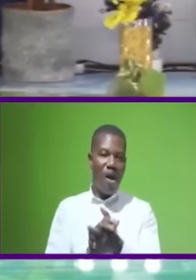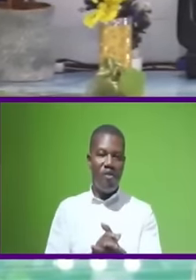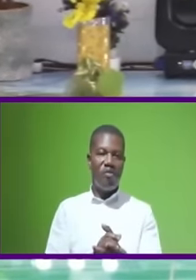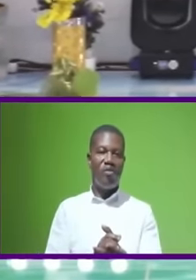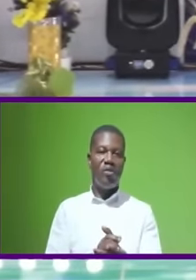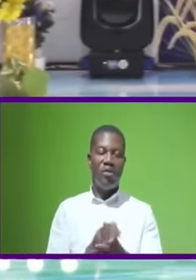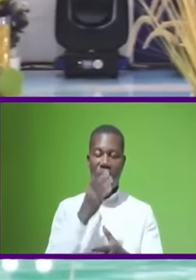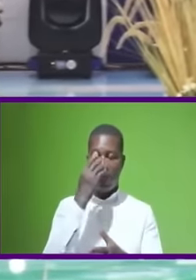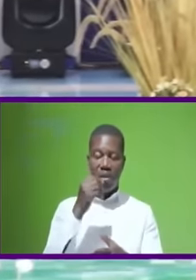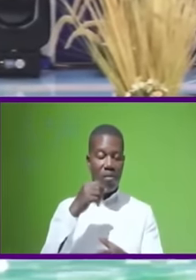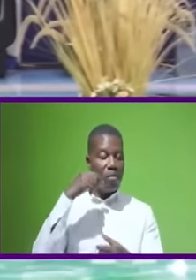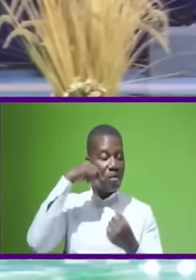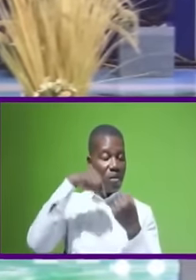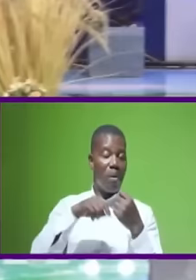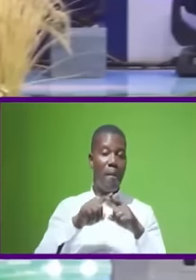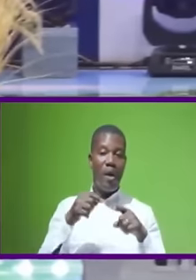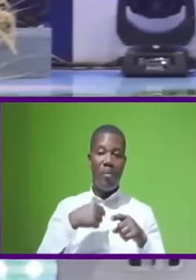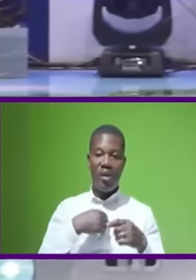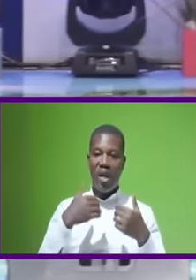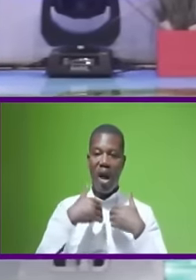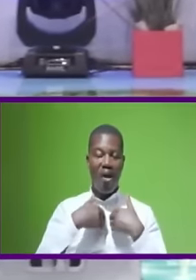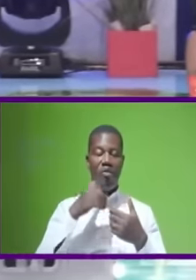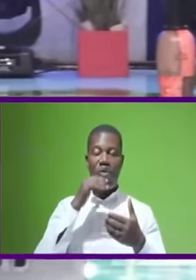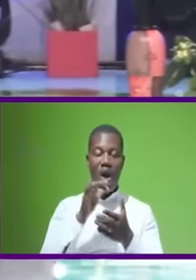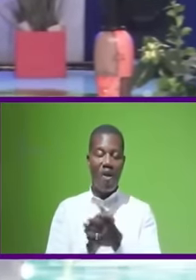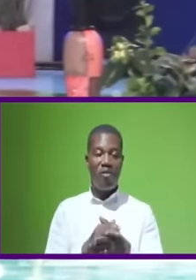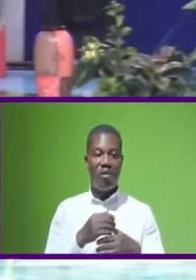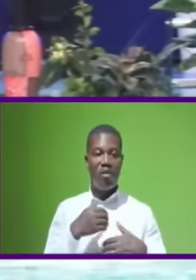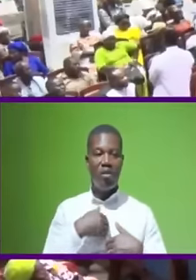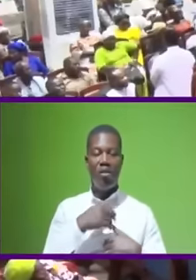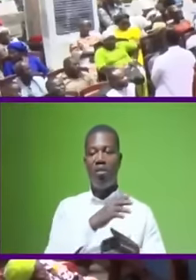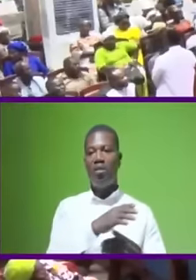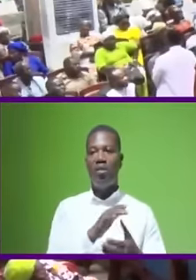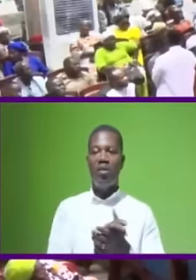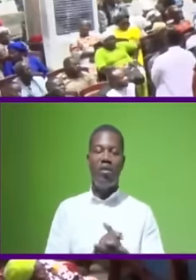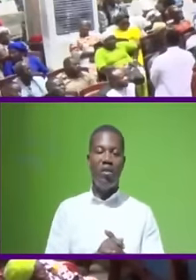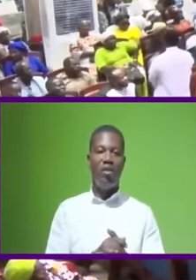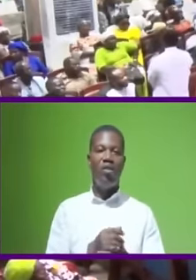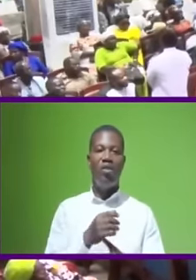yere. Also, I wa yere. Yes.